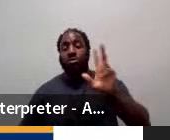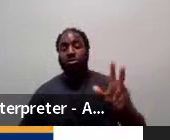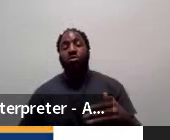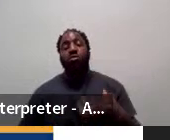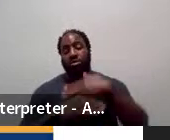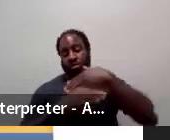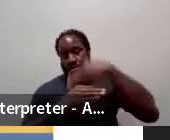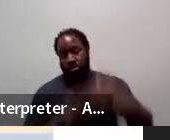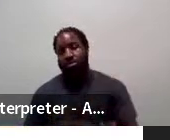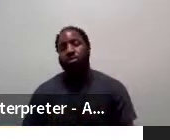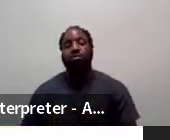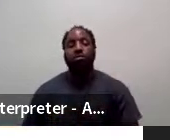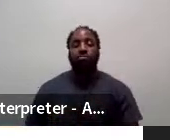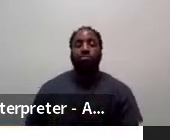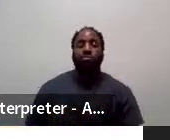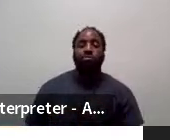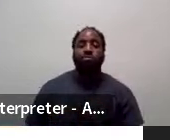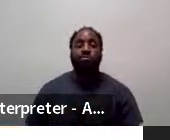Next.